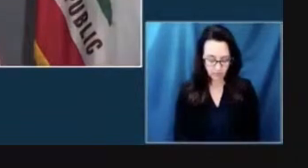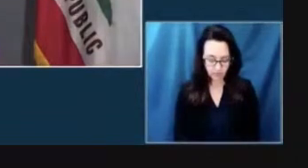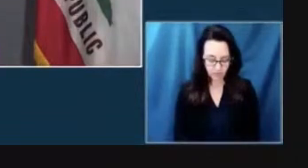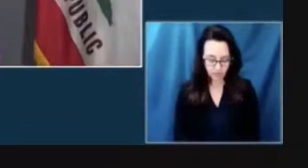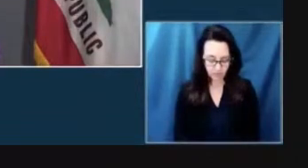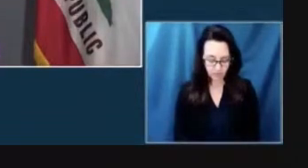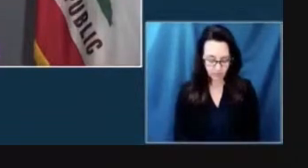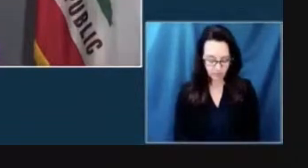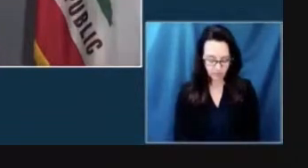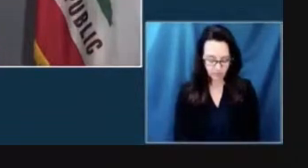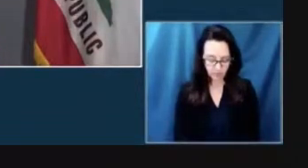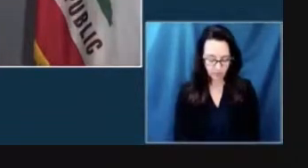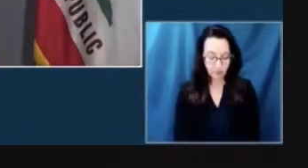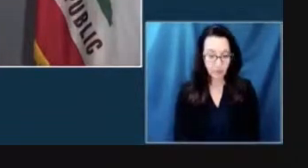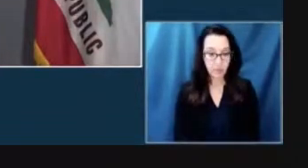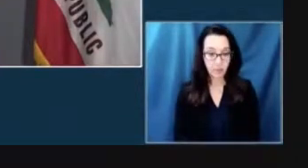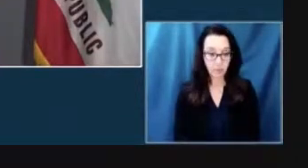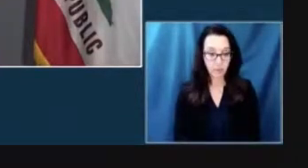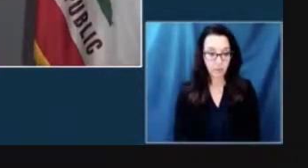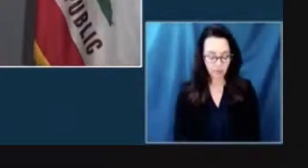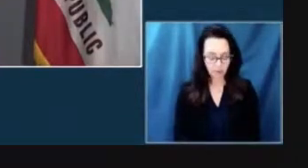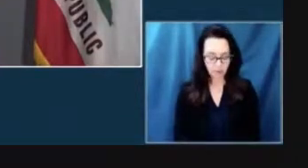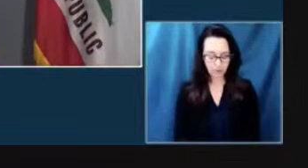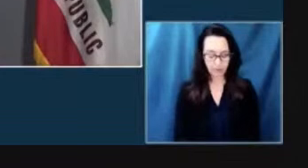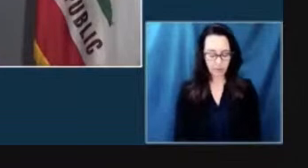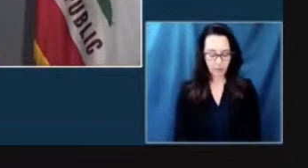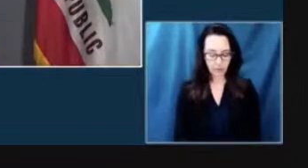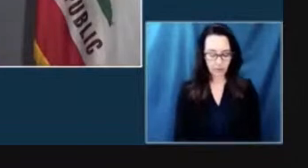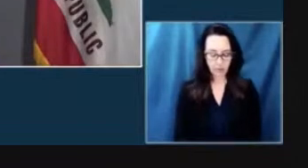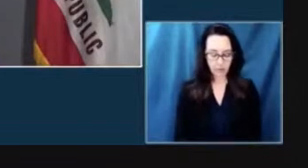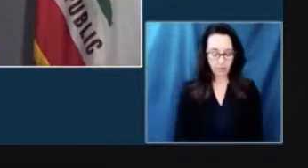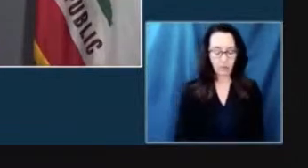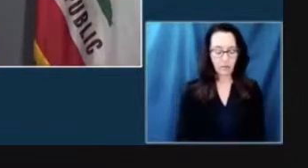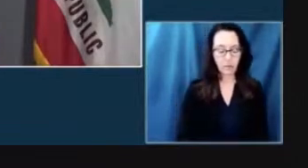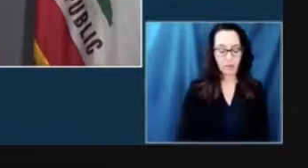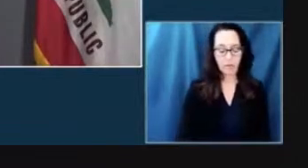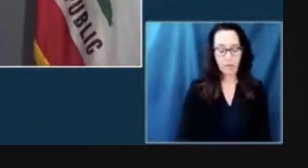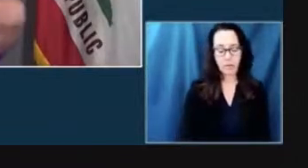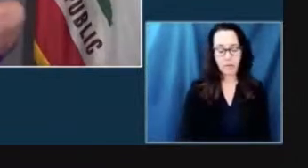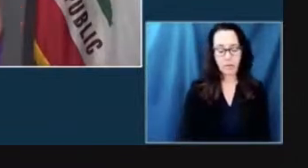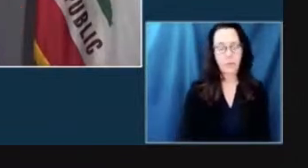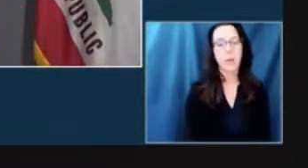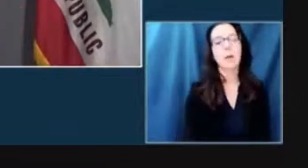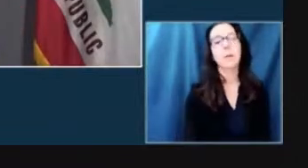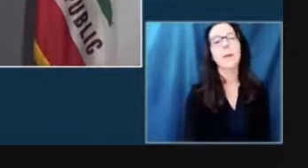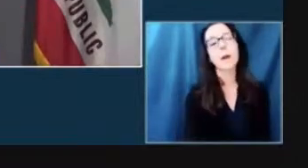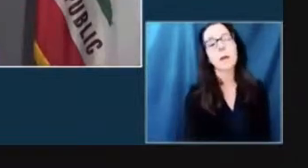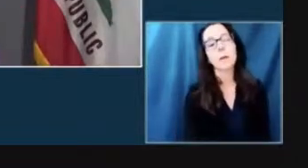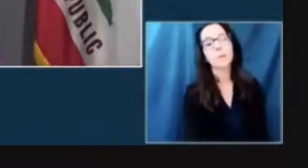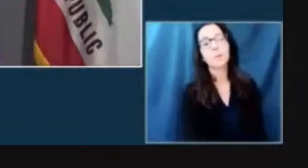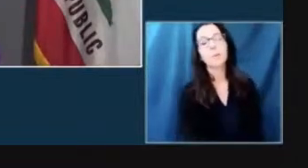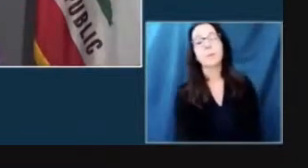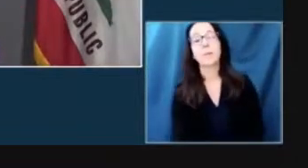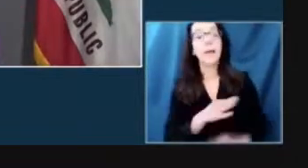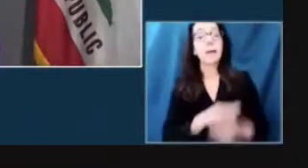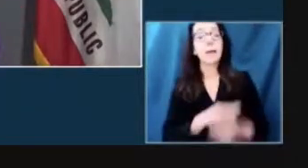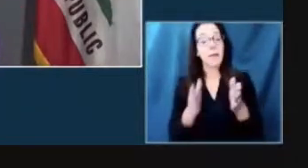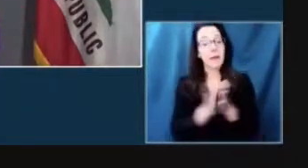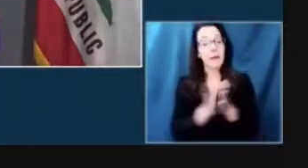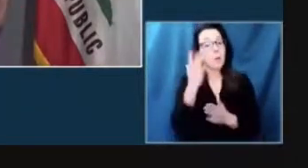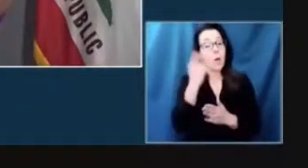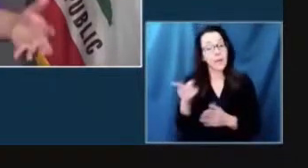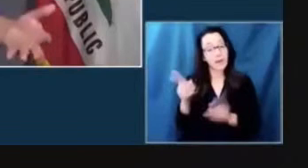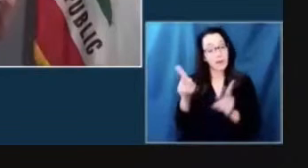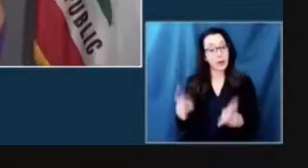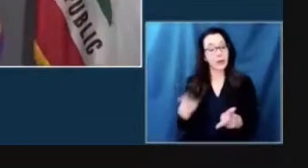to mention the millions of uninsured Californians that would have benefited from this. But instead of asking, why is this person not with us, we